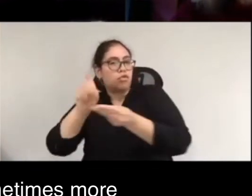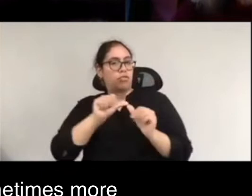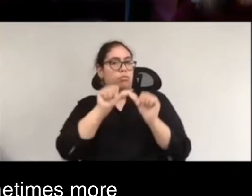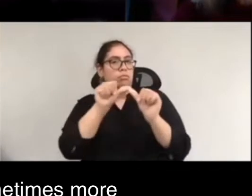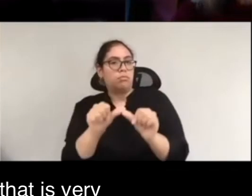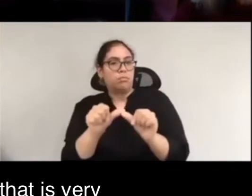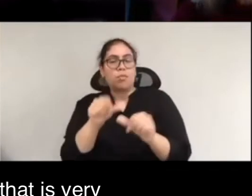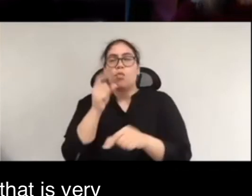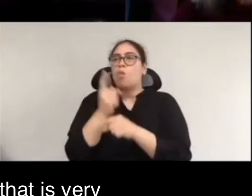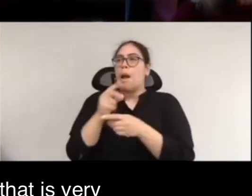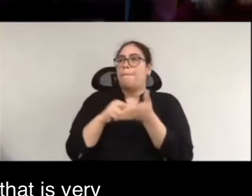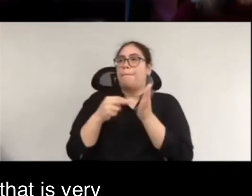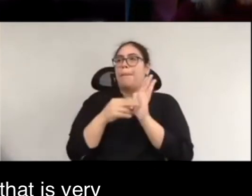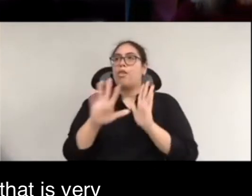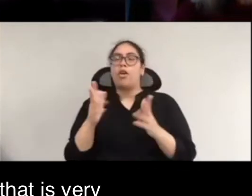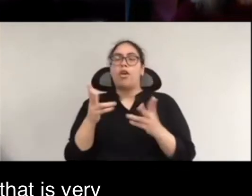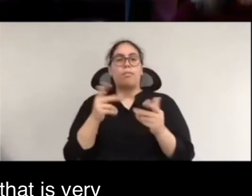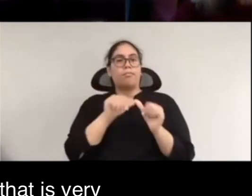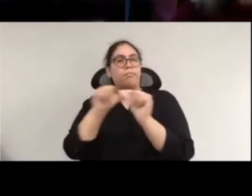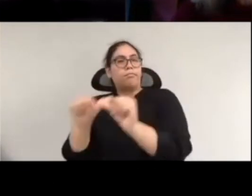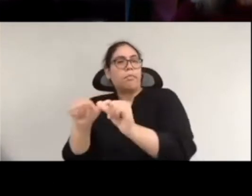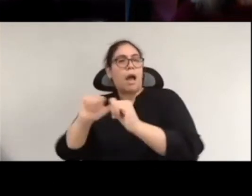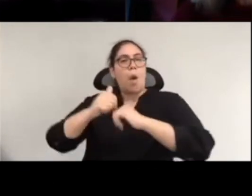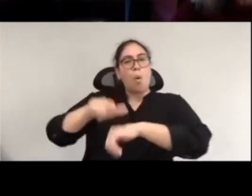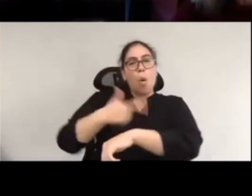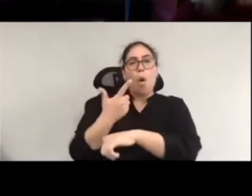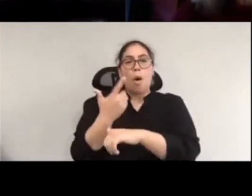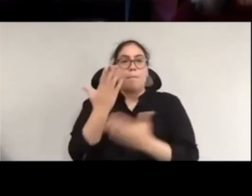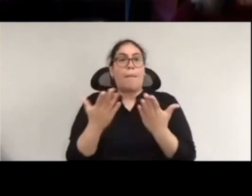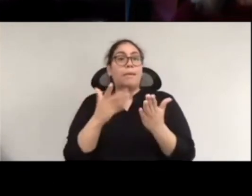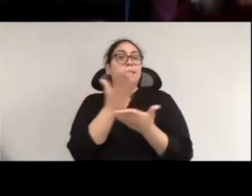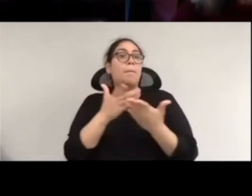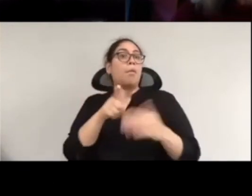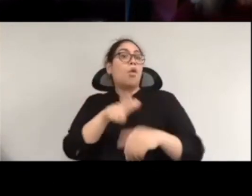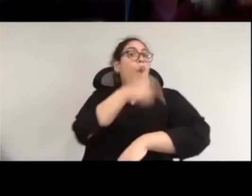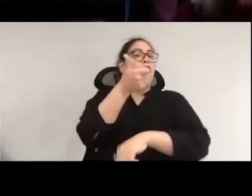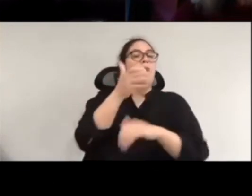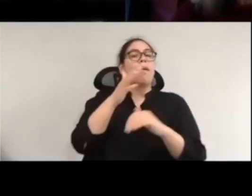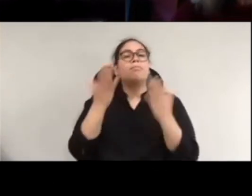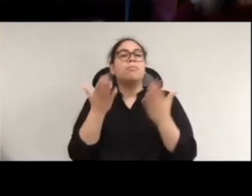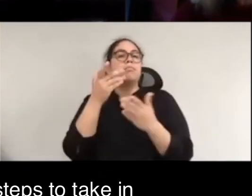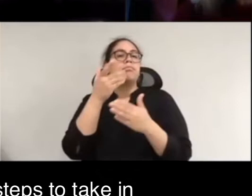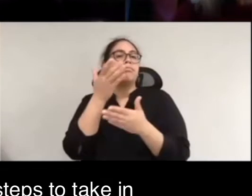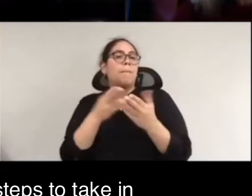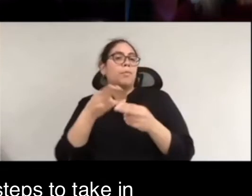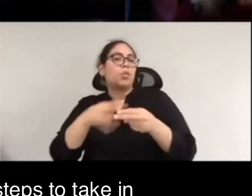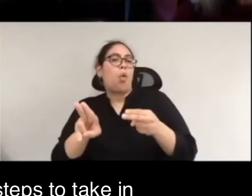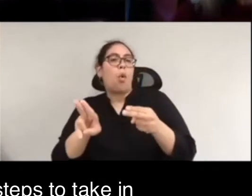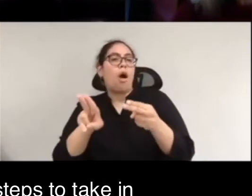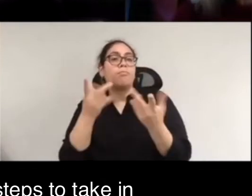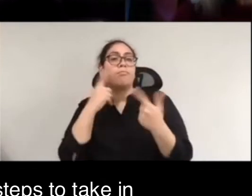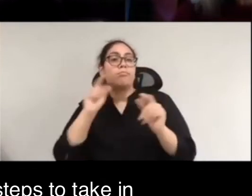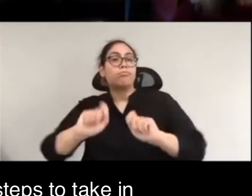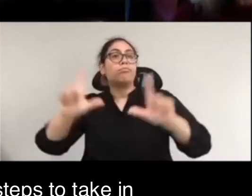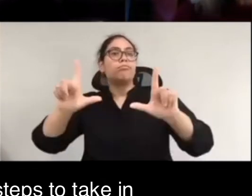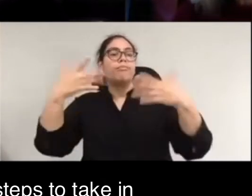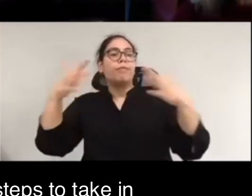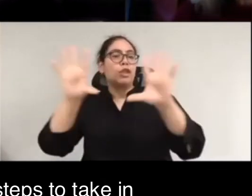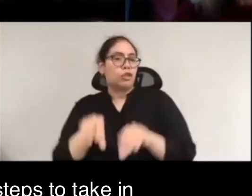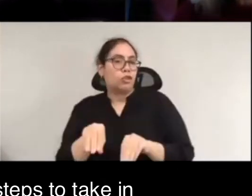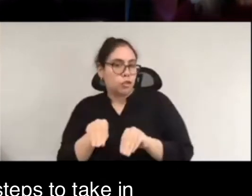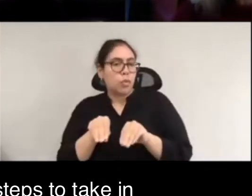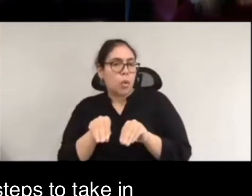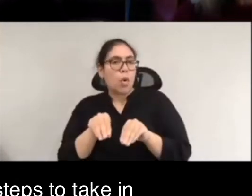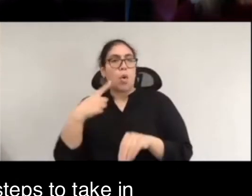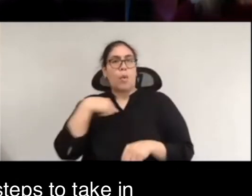than others. But part of that is very important as we talk to filmmakers and their process as they go through what steps